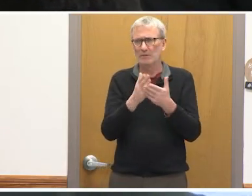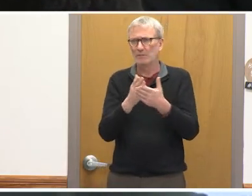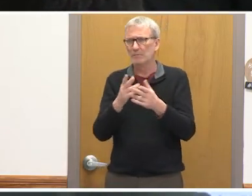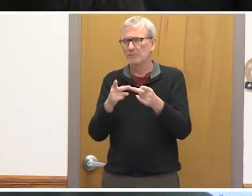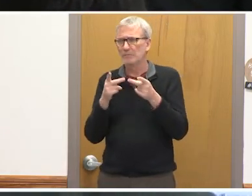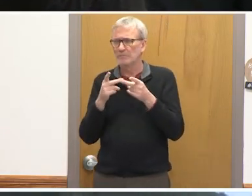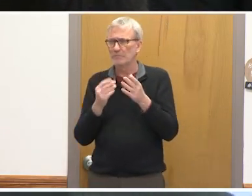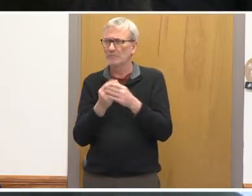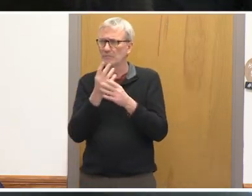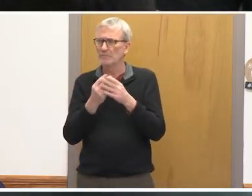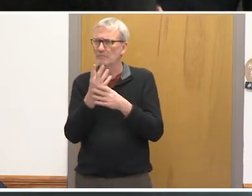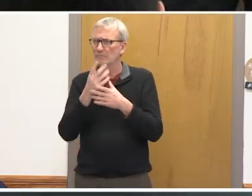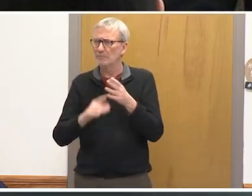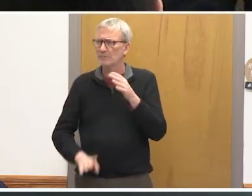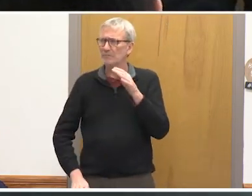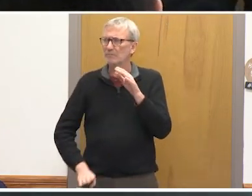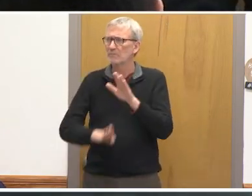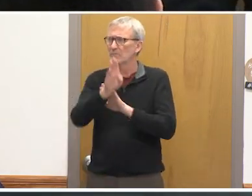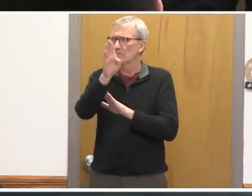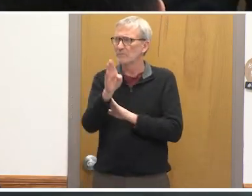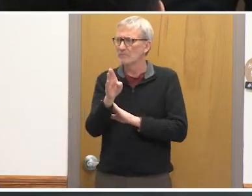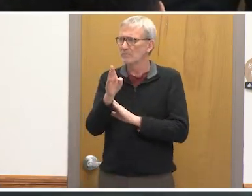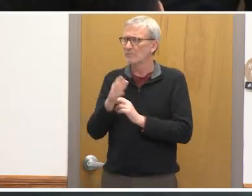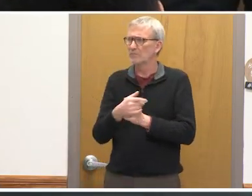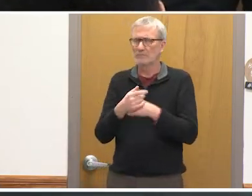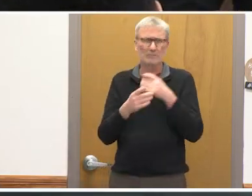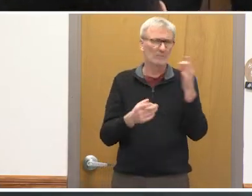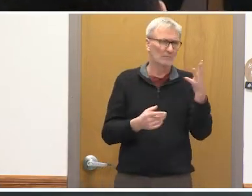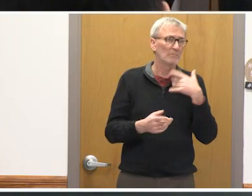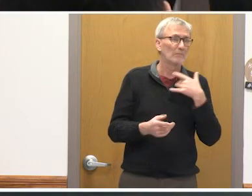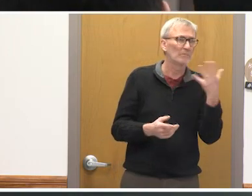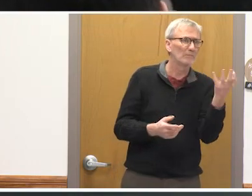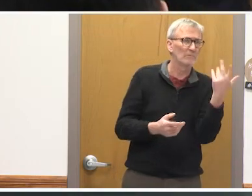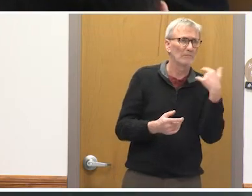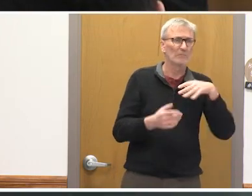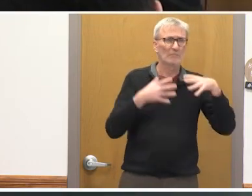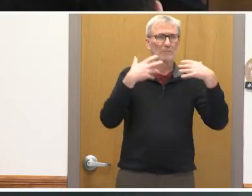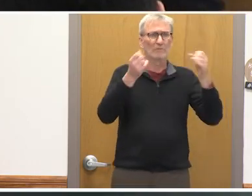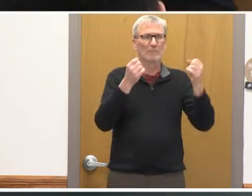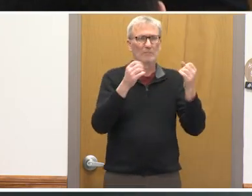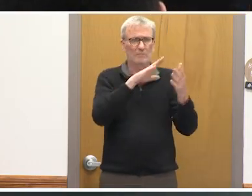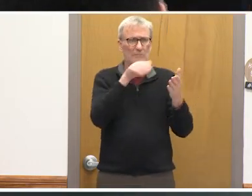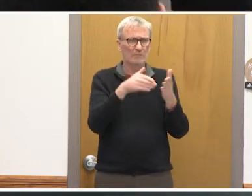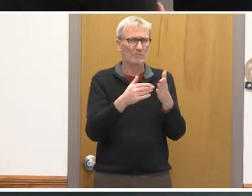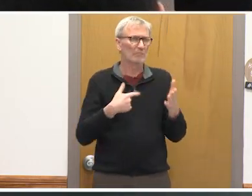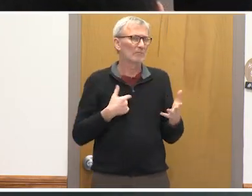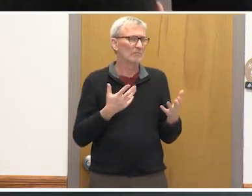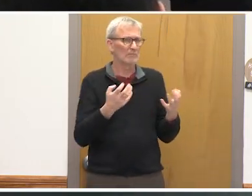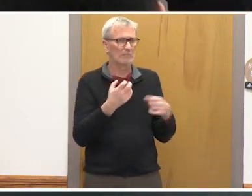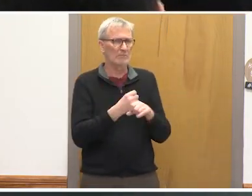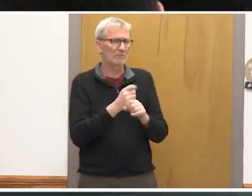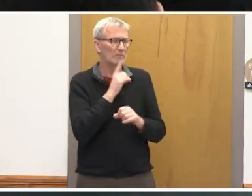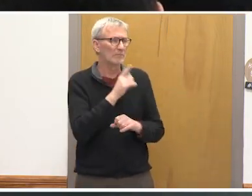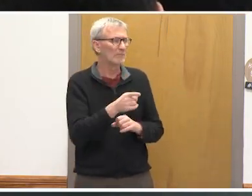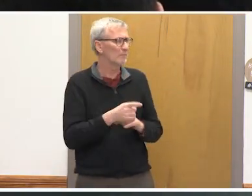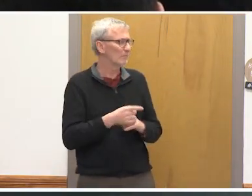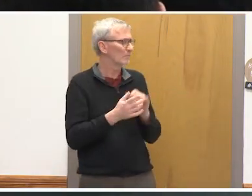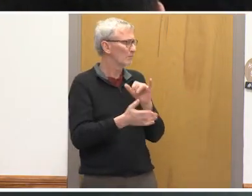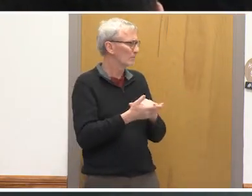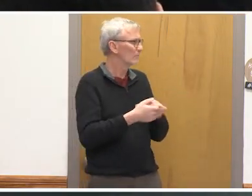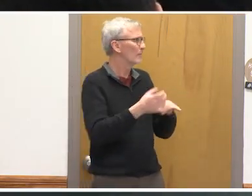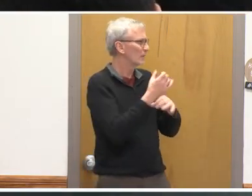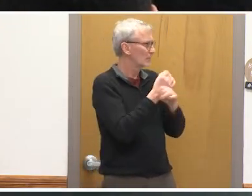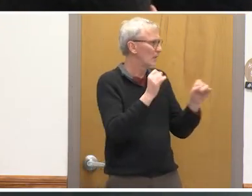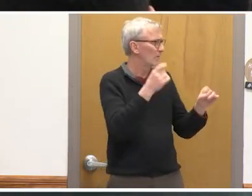that we need. Like if you're going to build a senior citizen or wellness, you want to make sure that it's safe